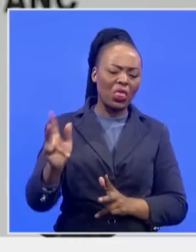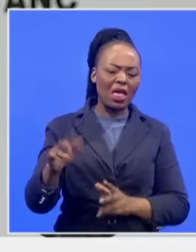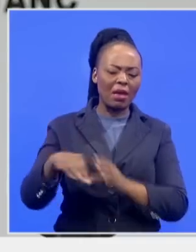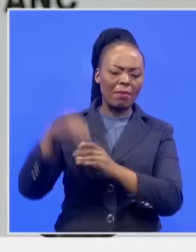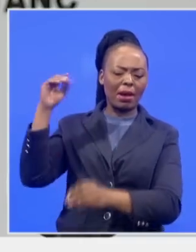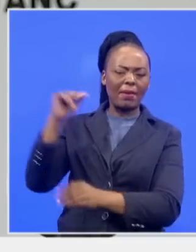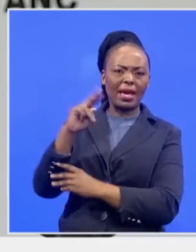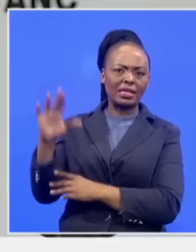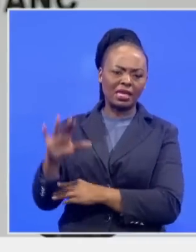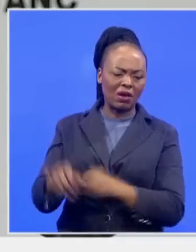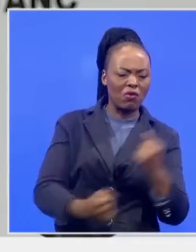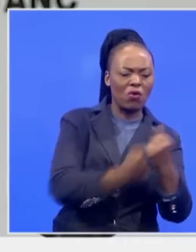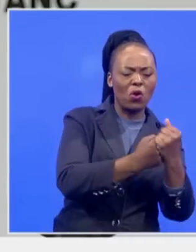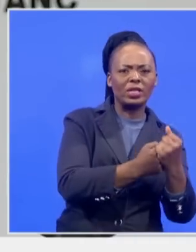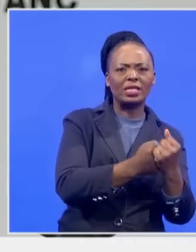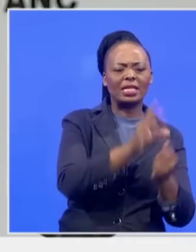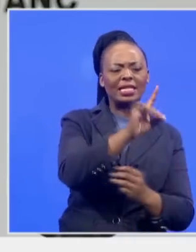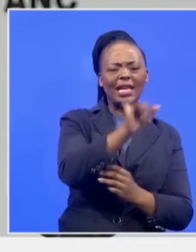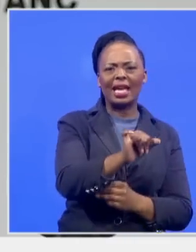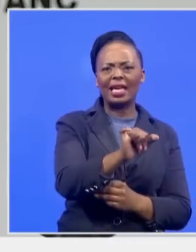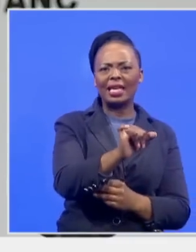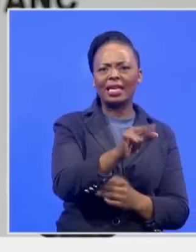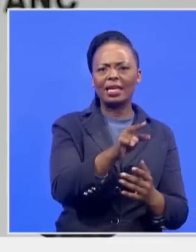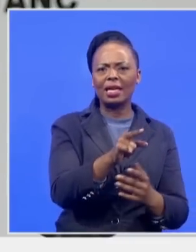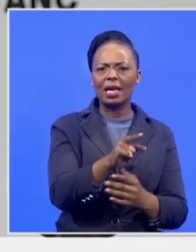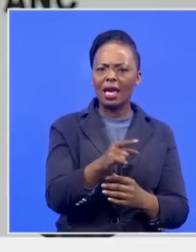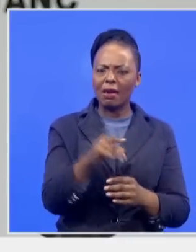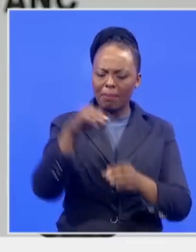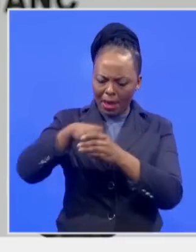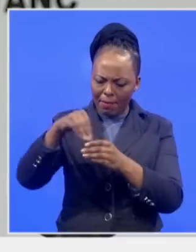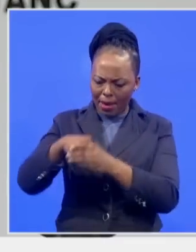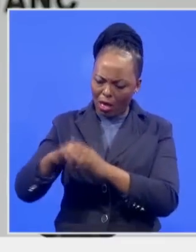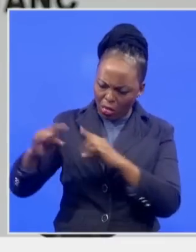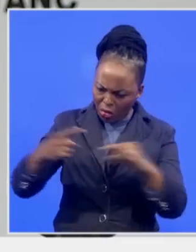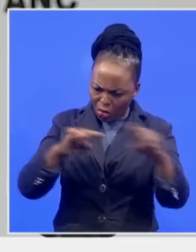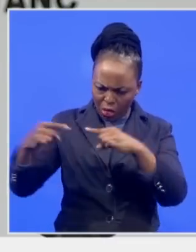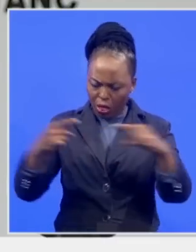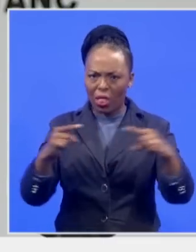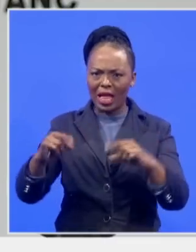speaker. You fight your battle, you stay in the party,